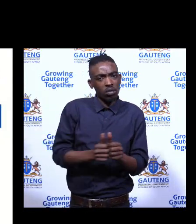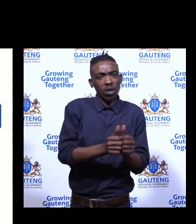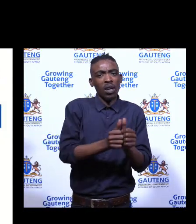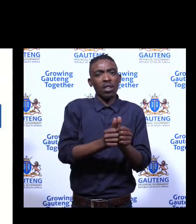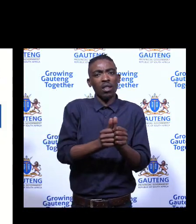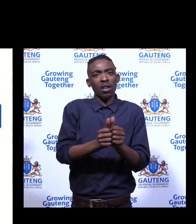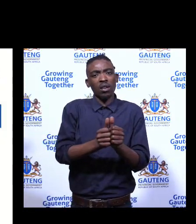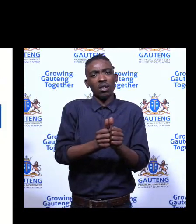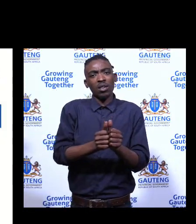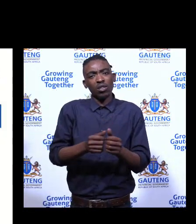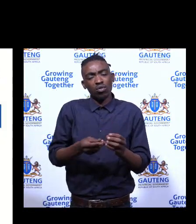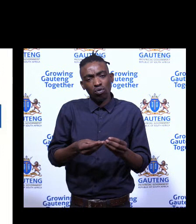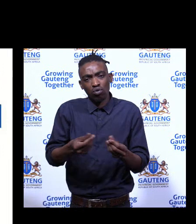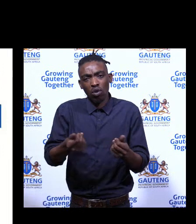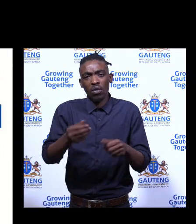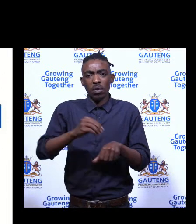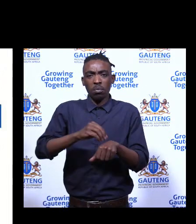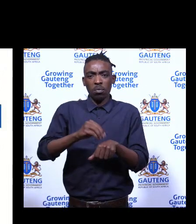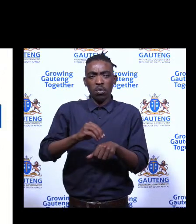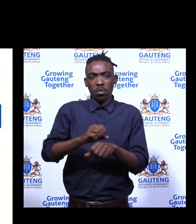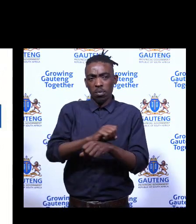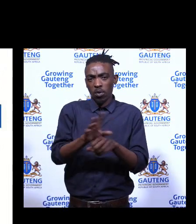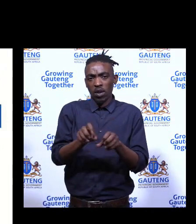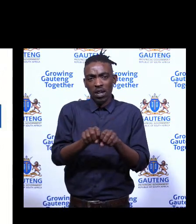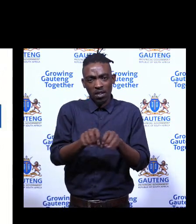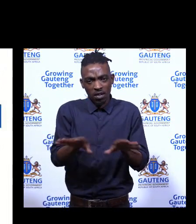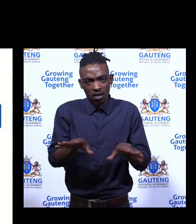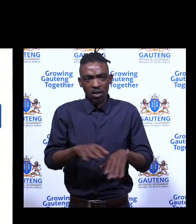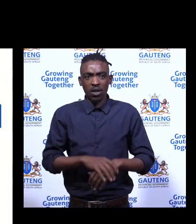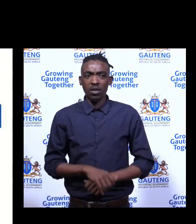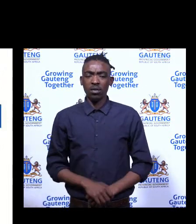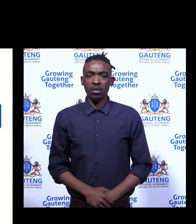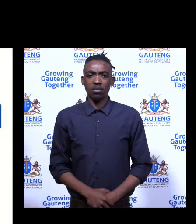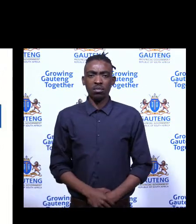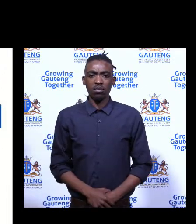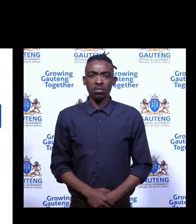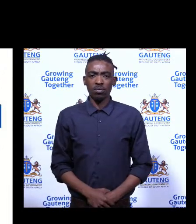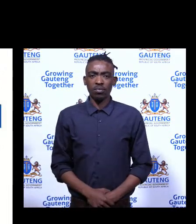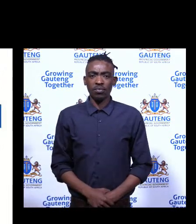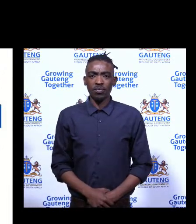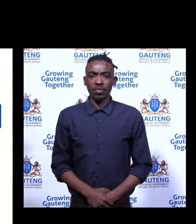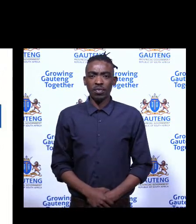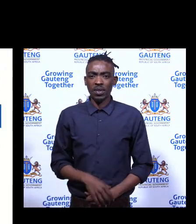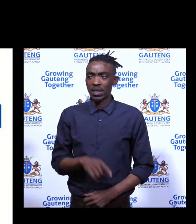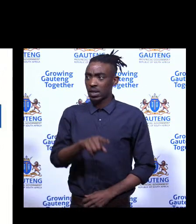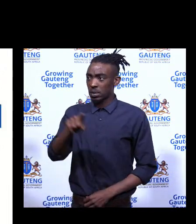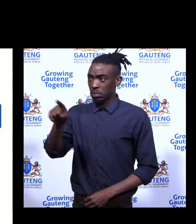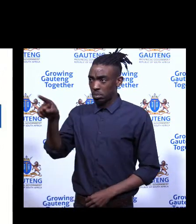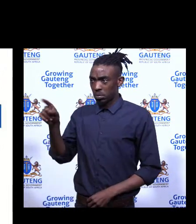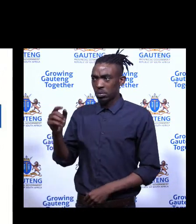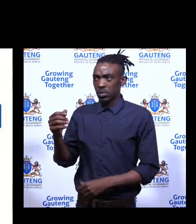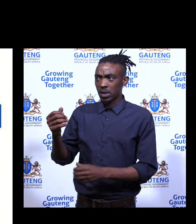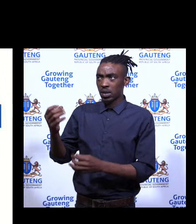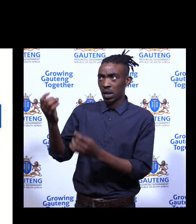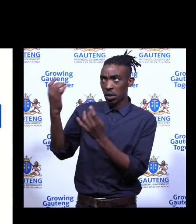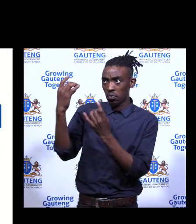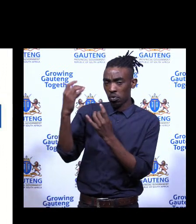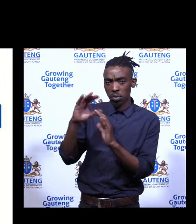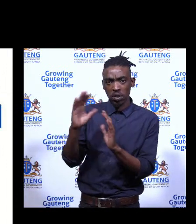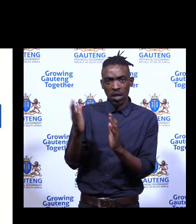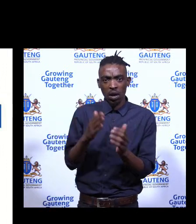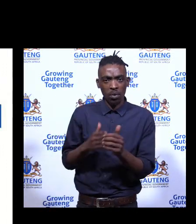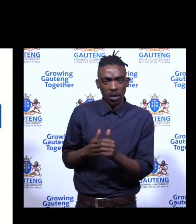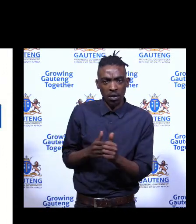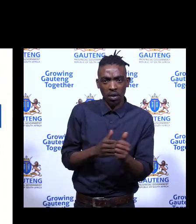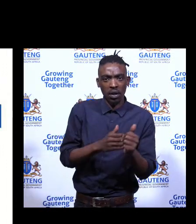is the issues of clinical guidance, particularly the guidance on how we manage the patients, and also about the